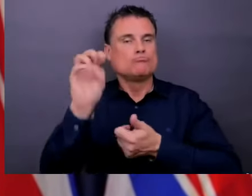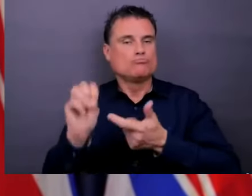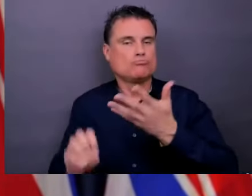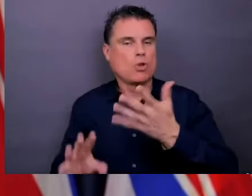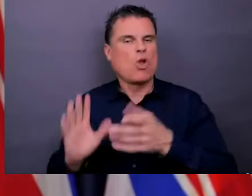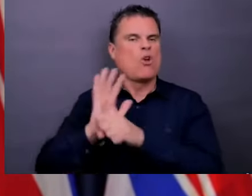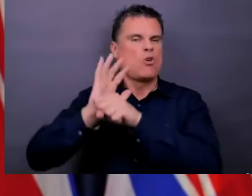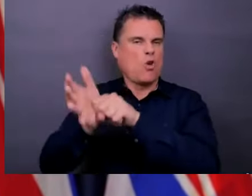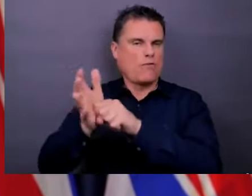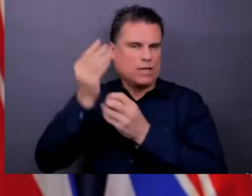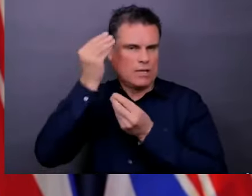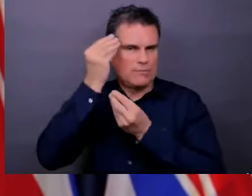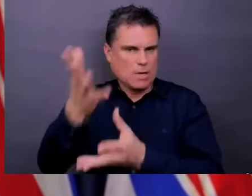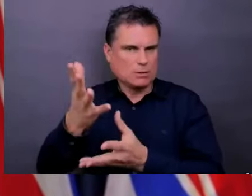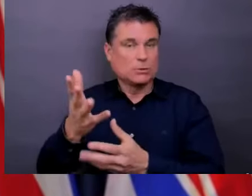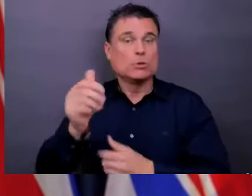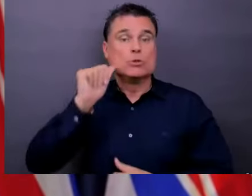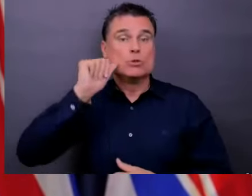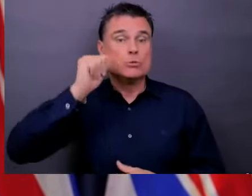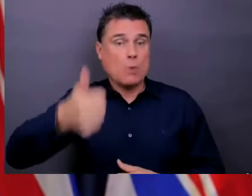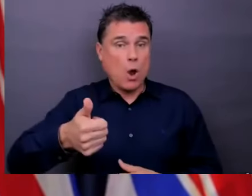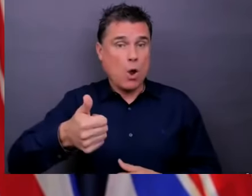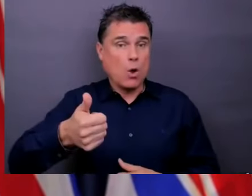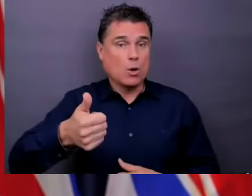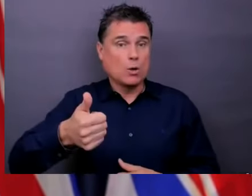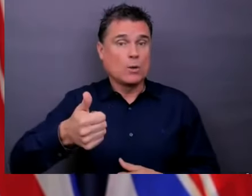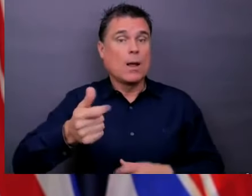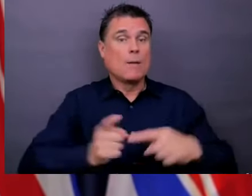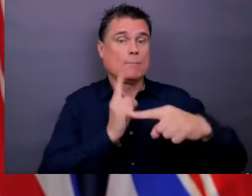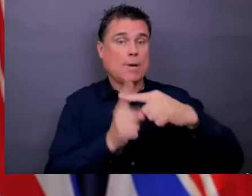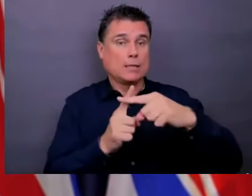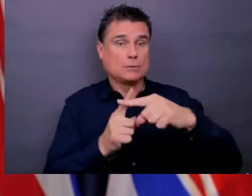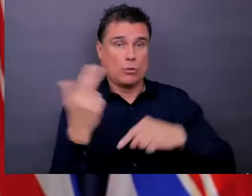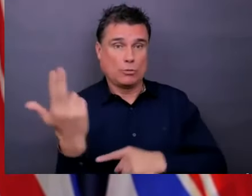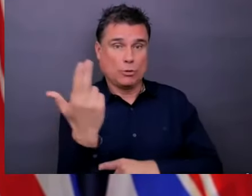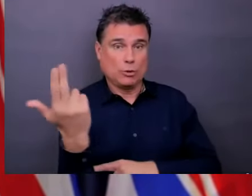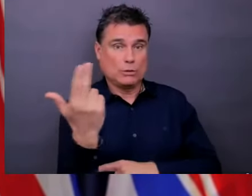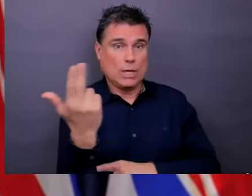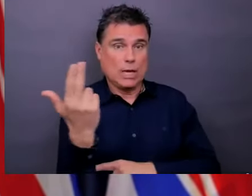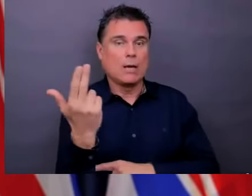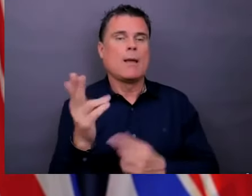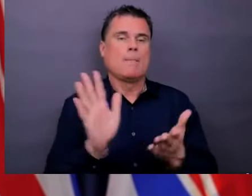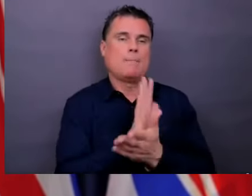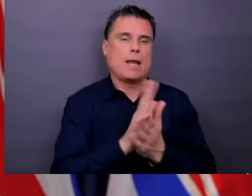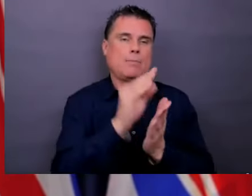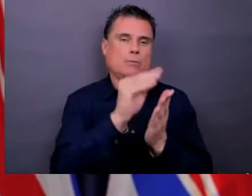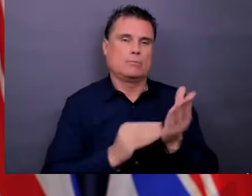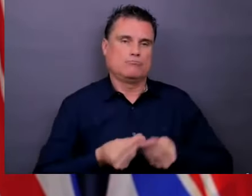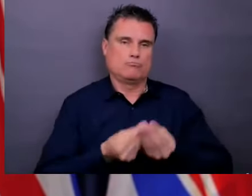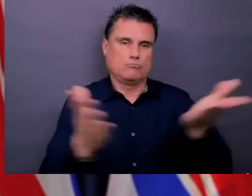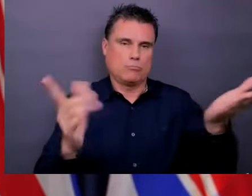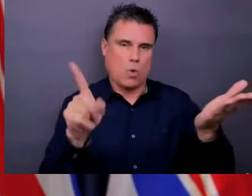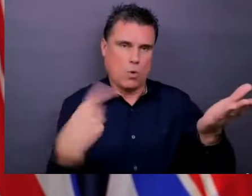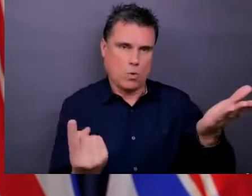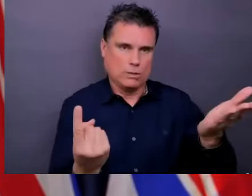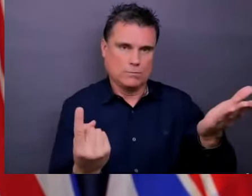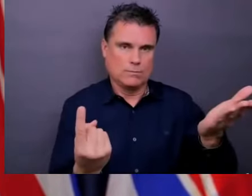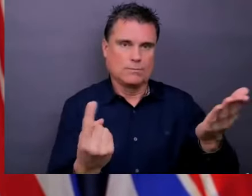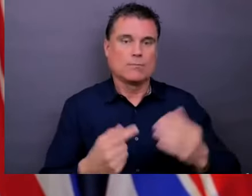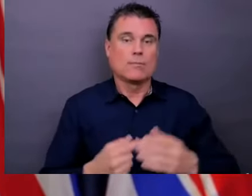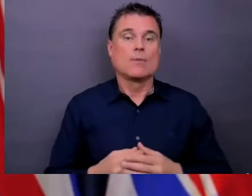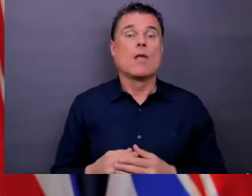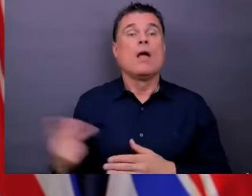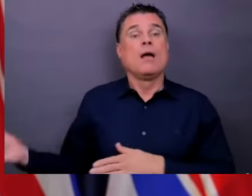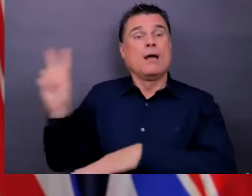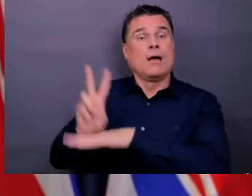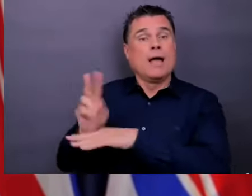Wednesday, and Thursday, and then we'll be providing an in-person briefing on Friday. On Thursday, in